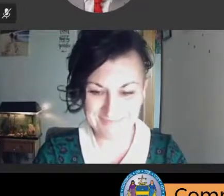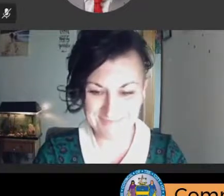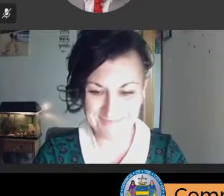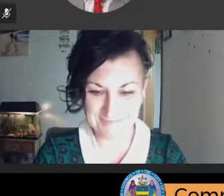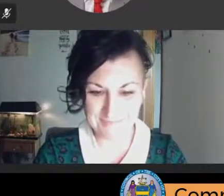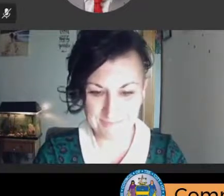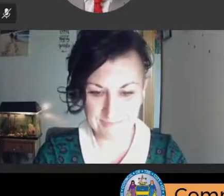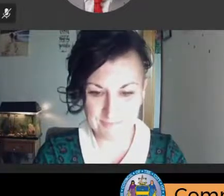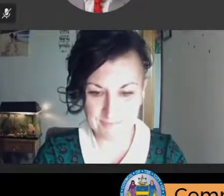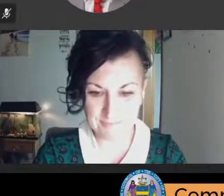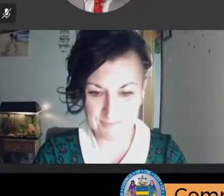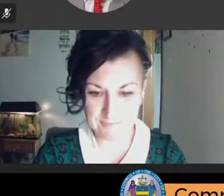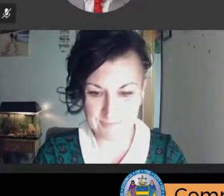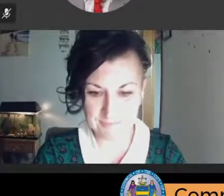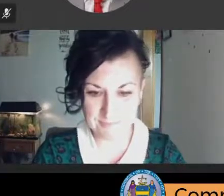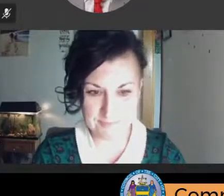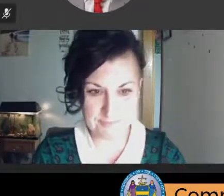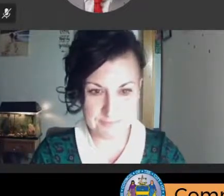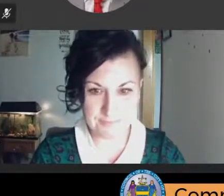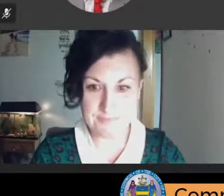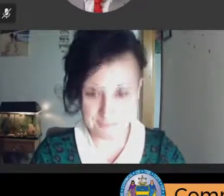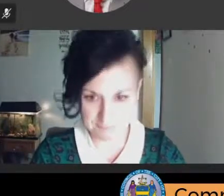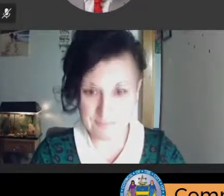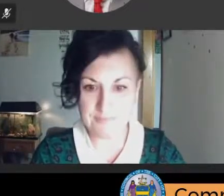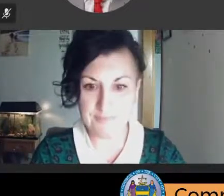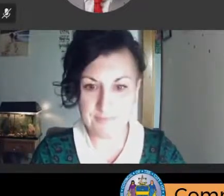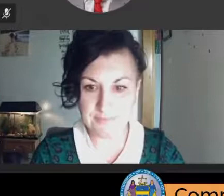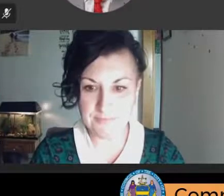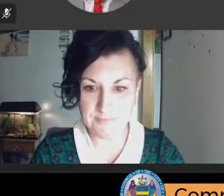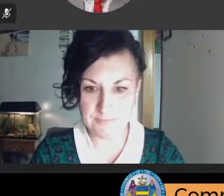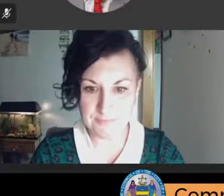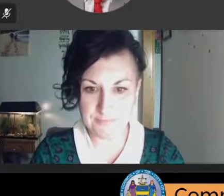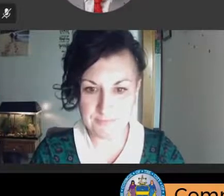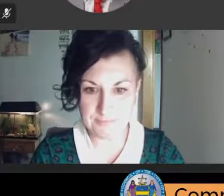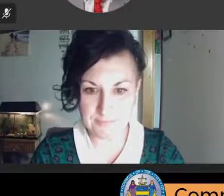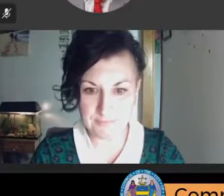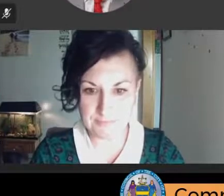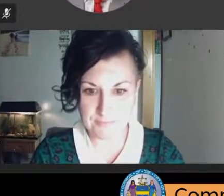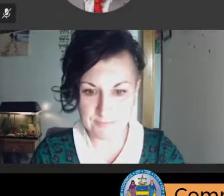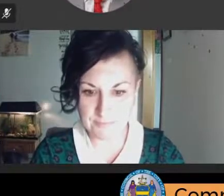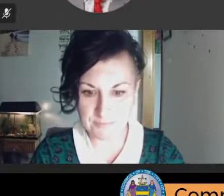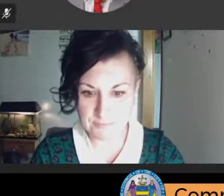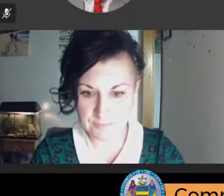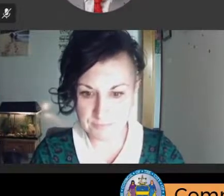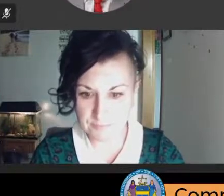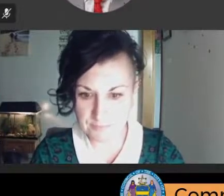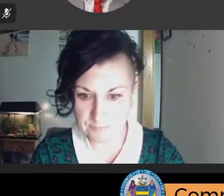clear. Excellent, excellent. Thank you for being here today. I believe our last person for this